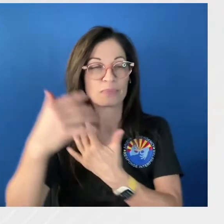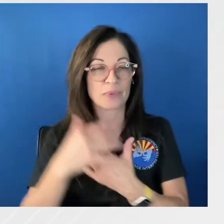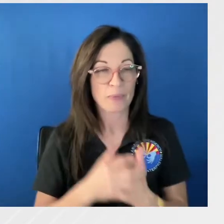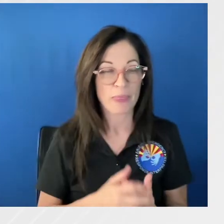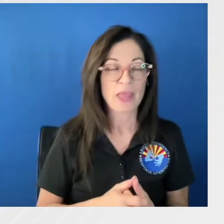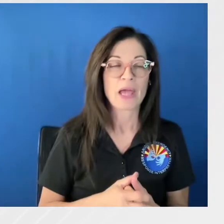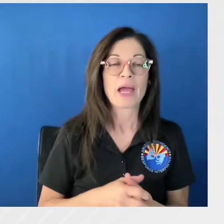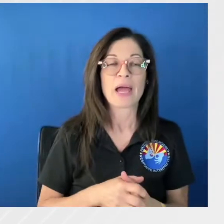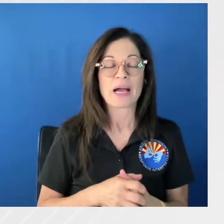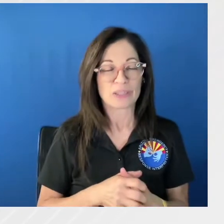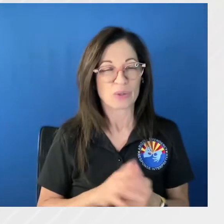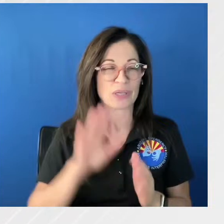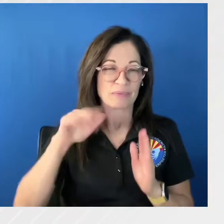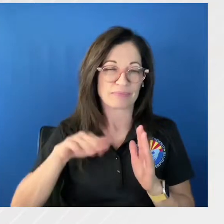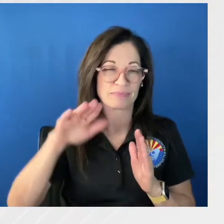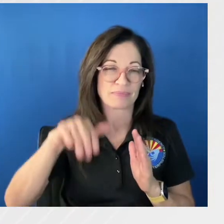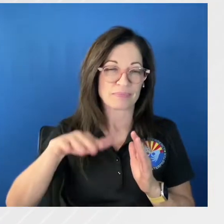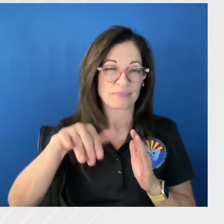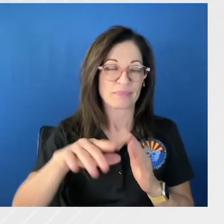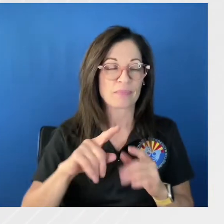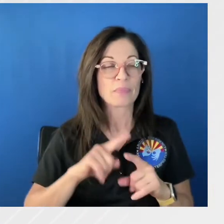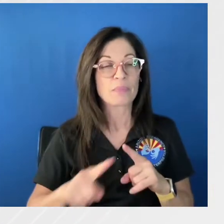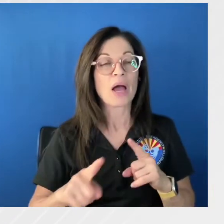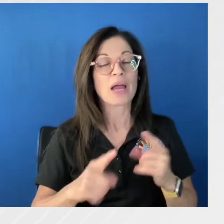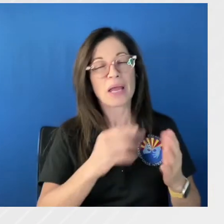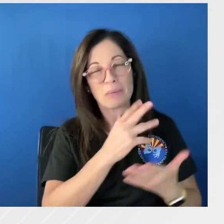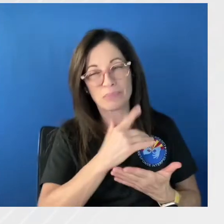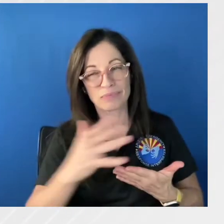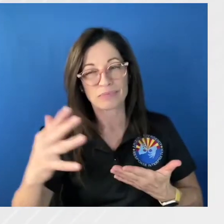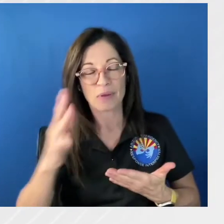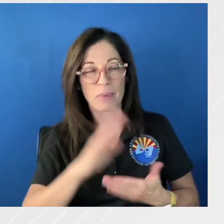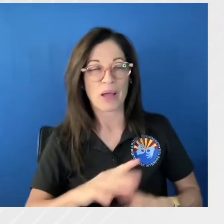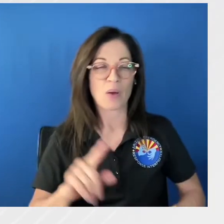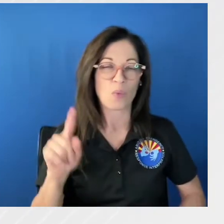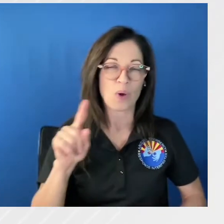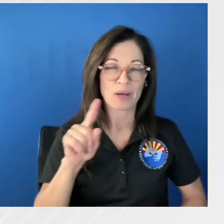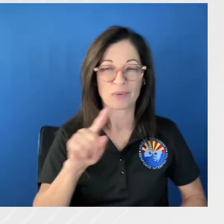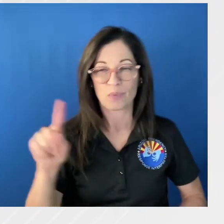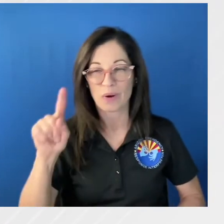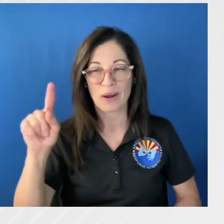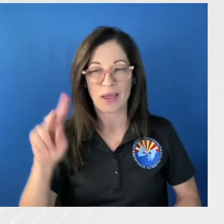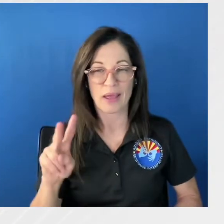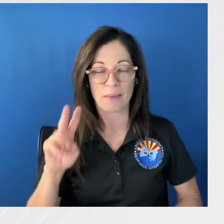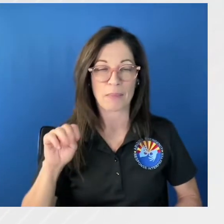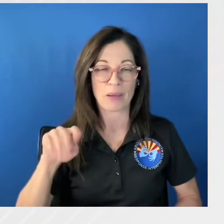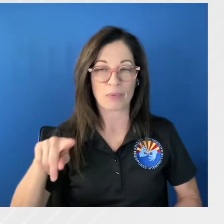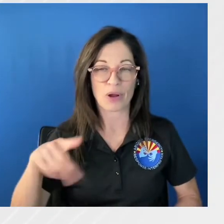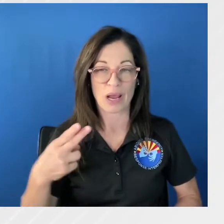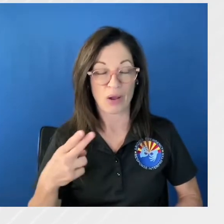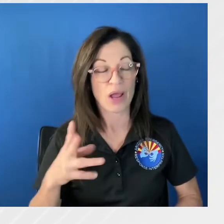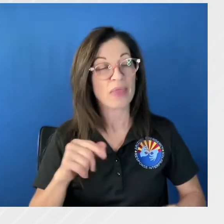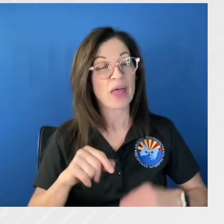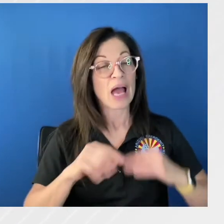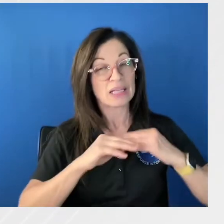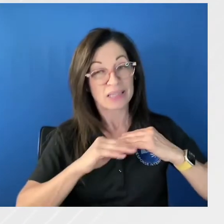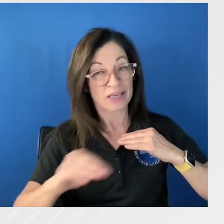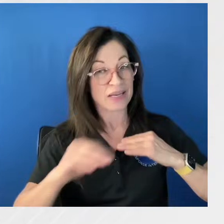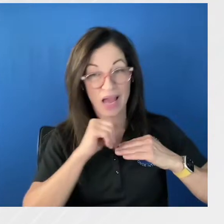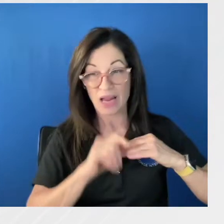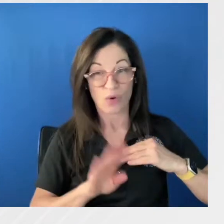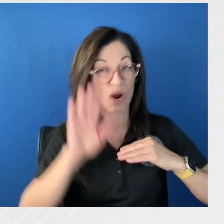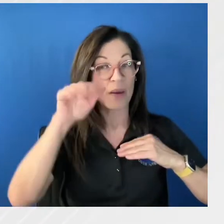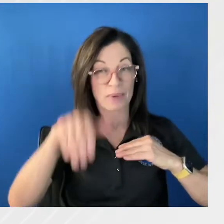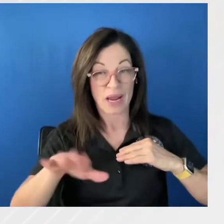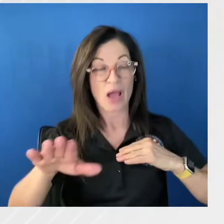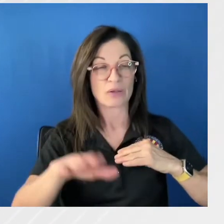would go back down. But overall, it moved across about a mile to a mile and a half an hour. And remember, that's a linear path. That's not going up and down. So very,